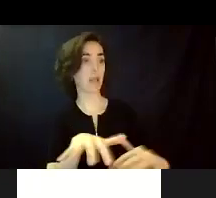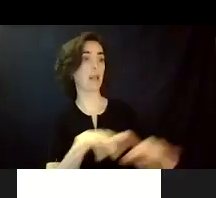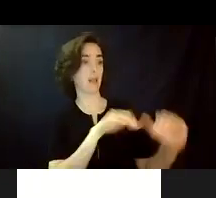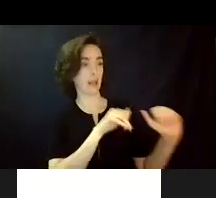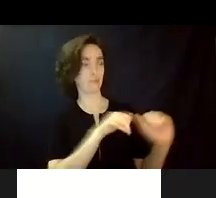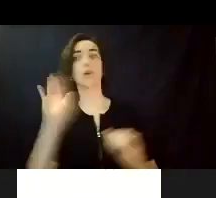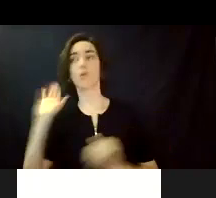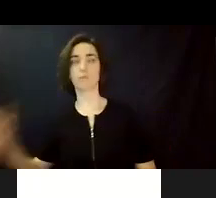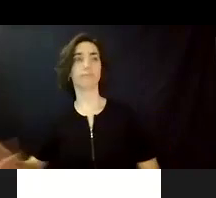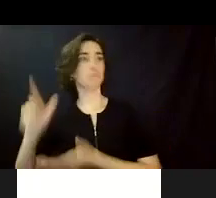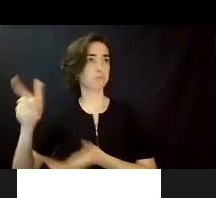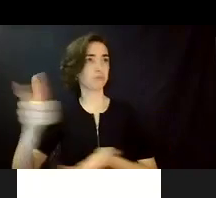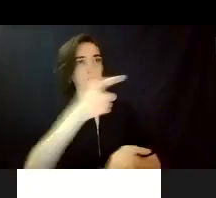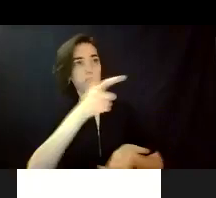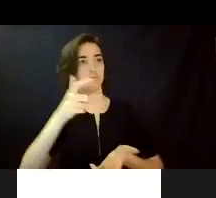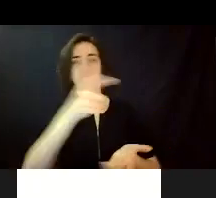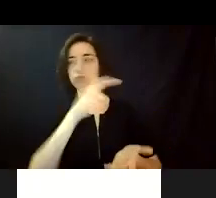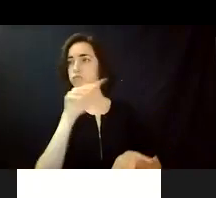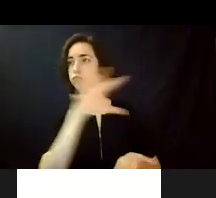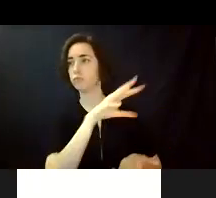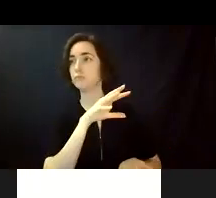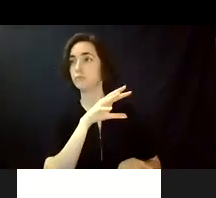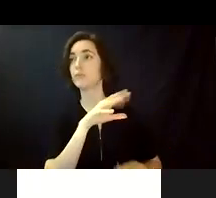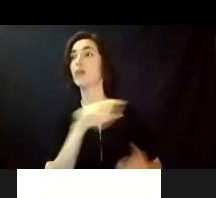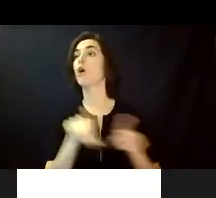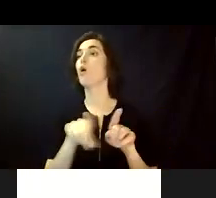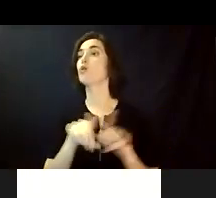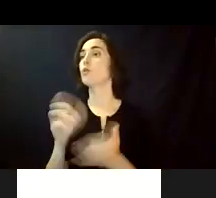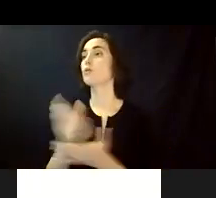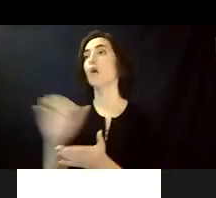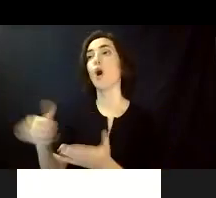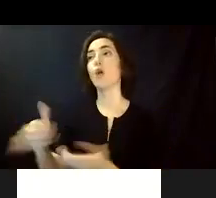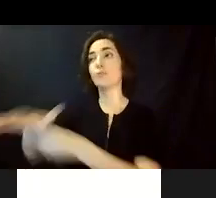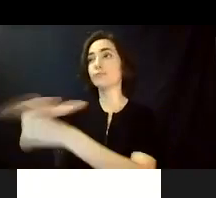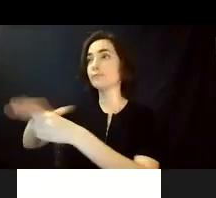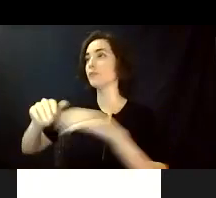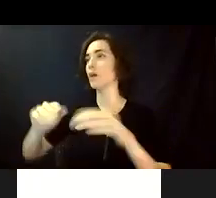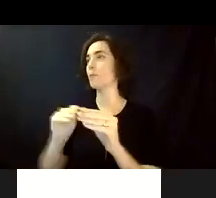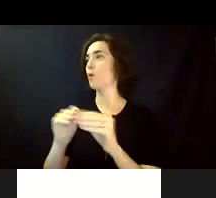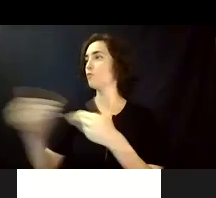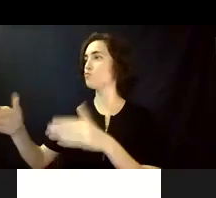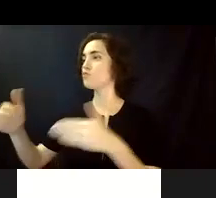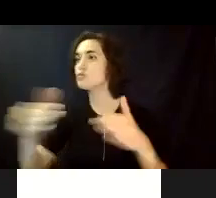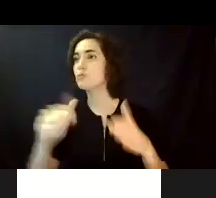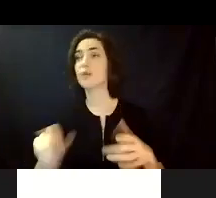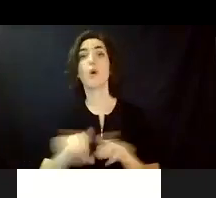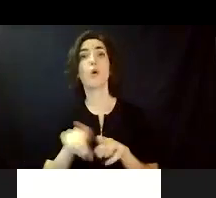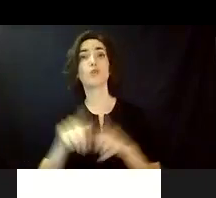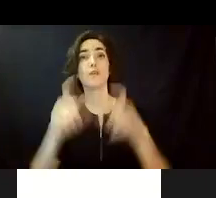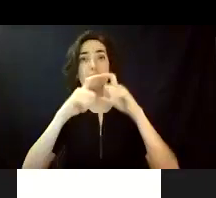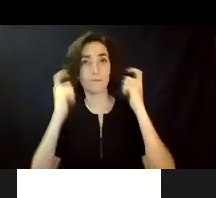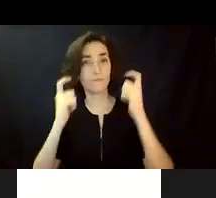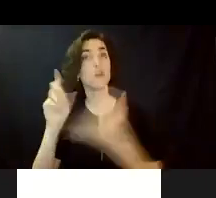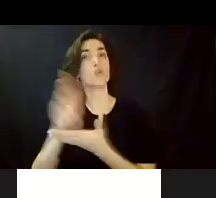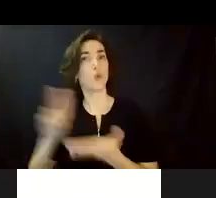also utilizing additional space, utilizing face masks. The university has purchased those. Bridge has